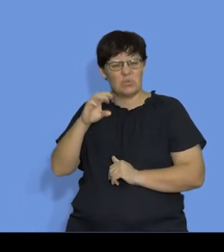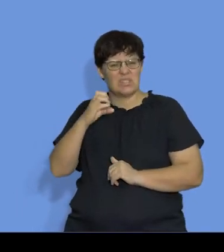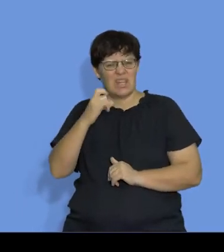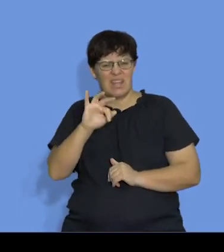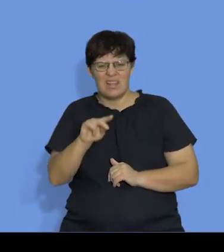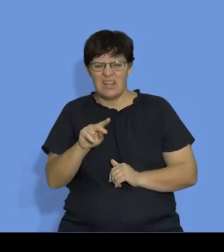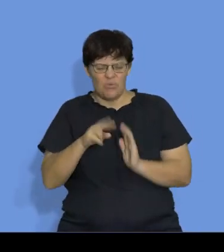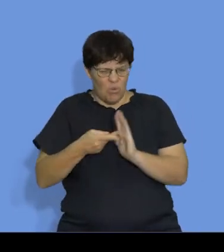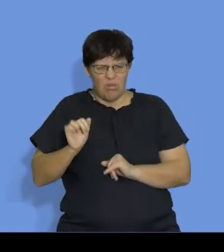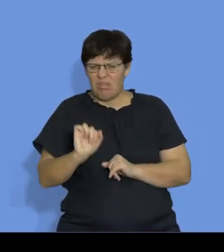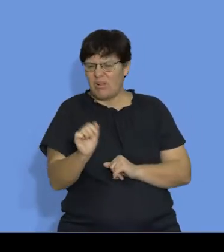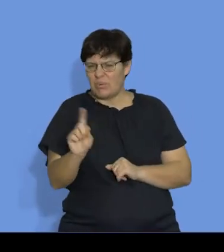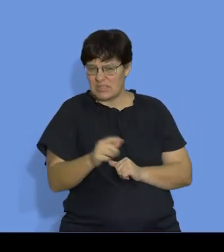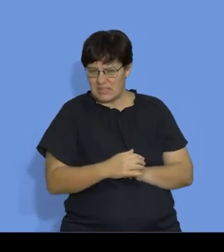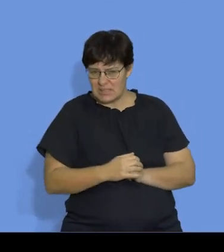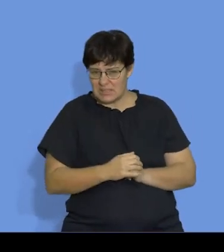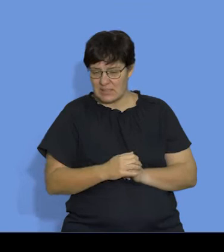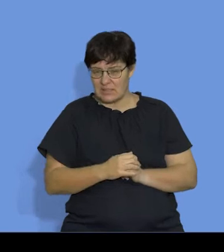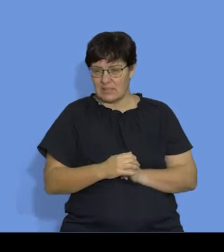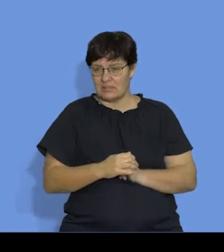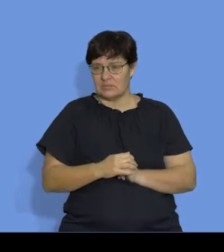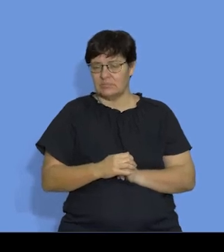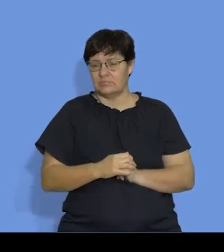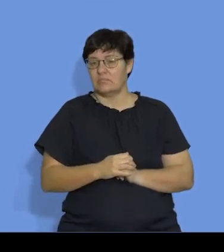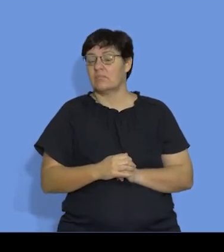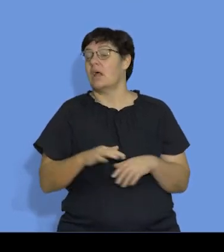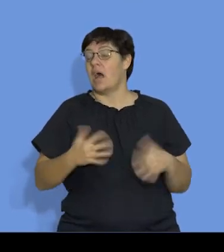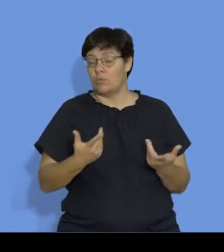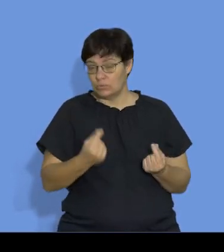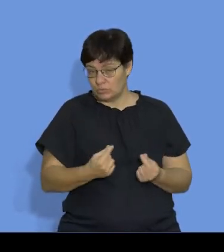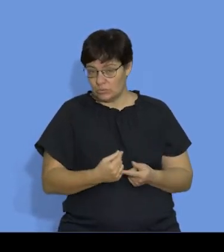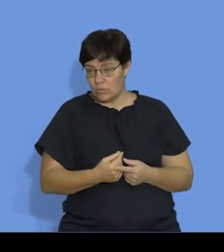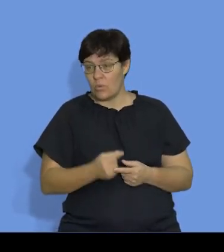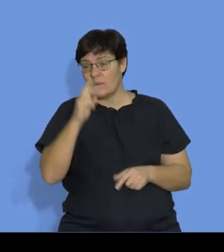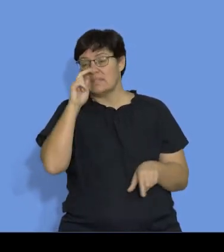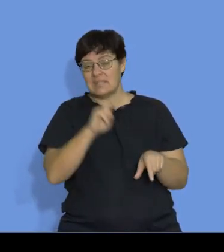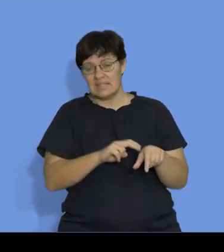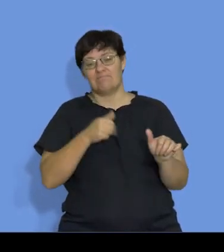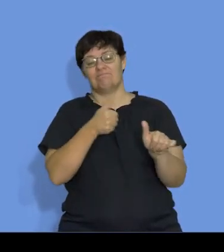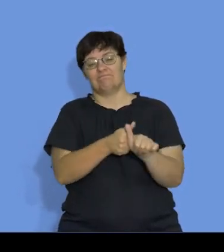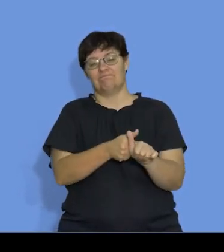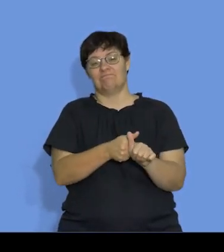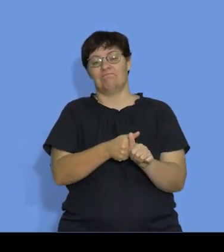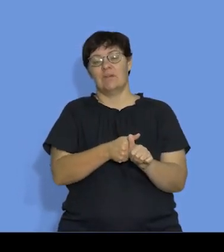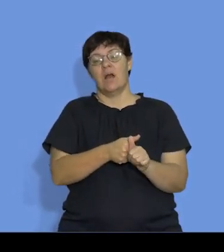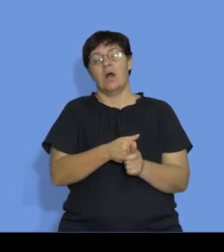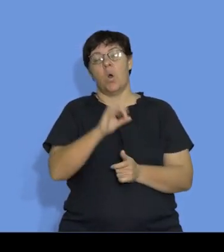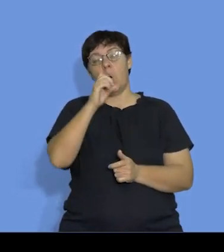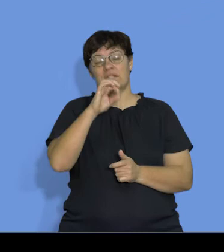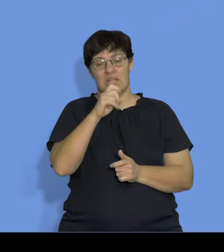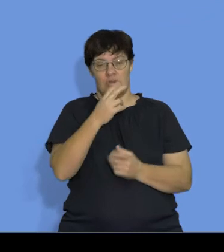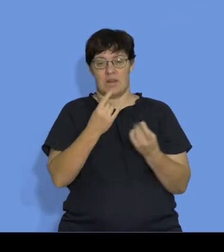a redox reaction. But by so doing, we need to keep track of the oxidation numbers. So